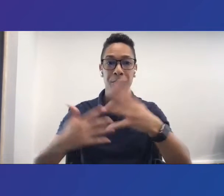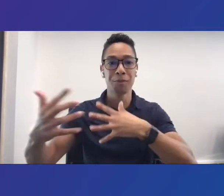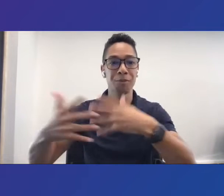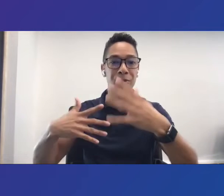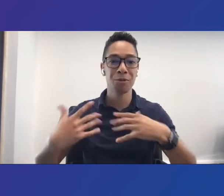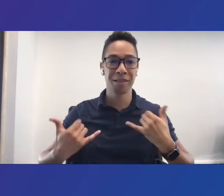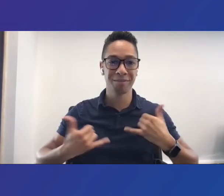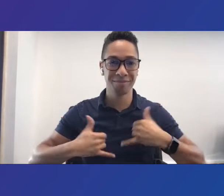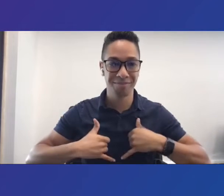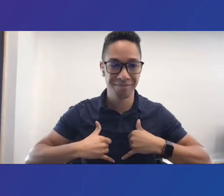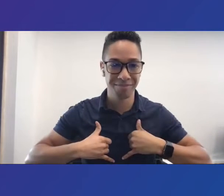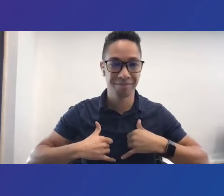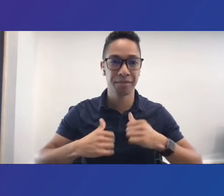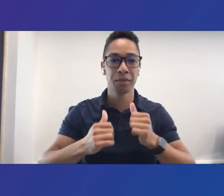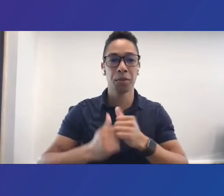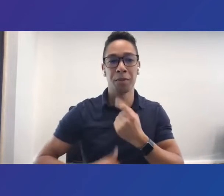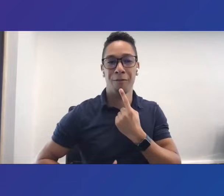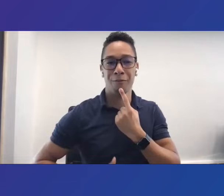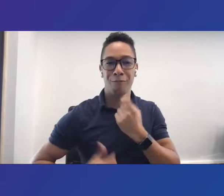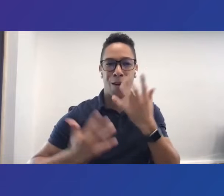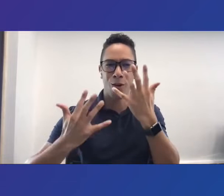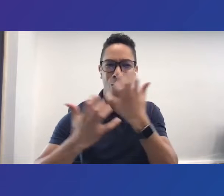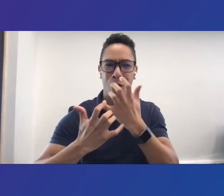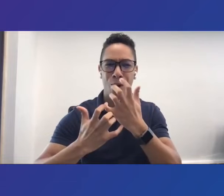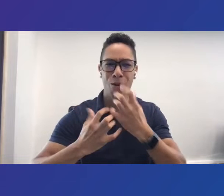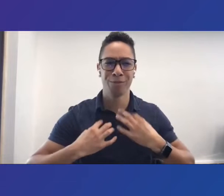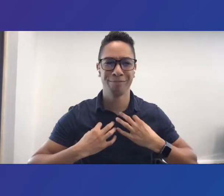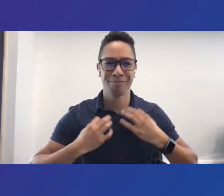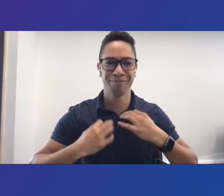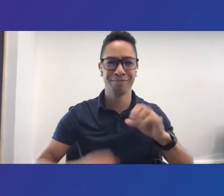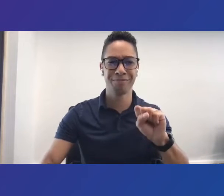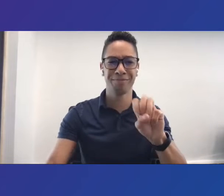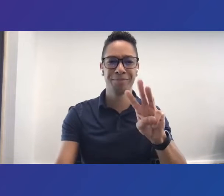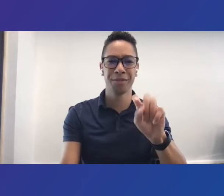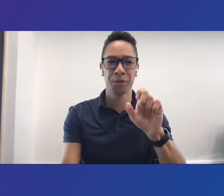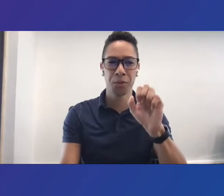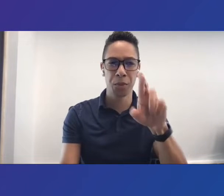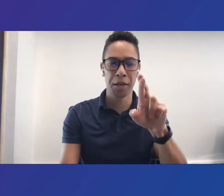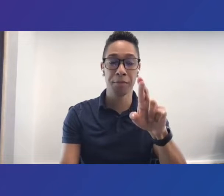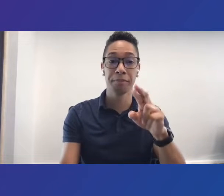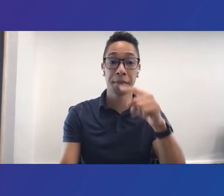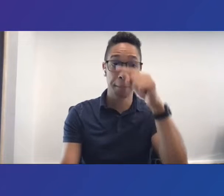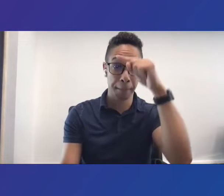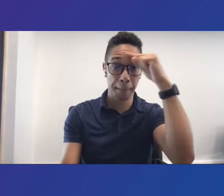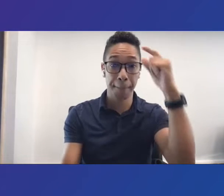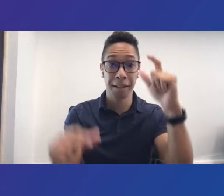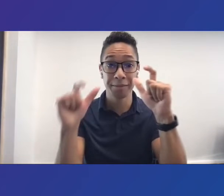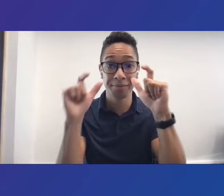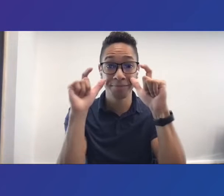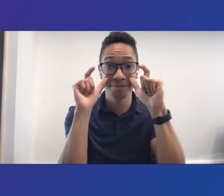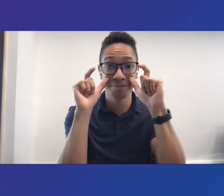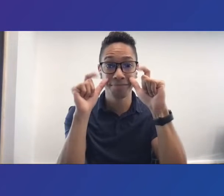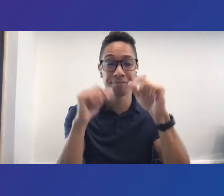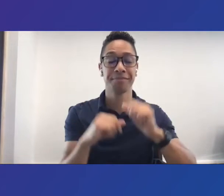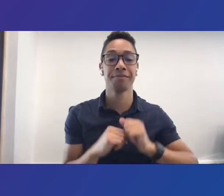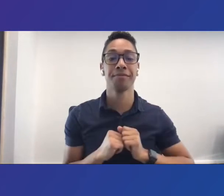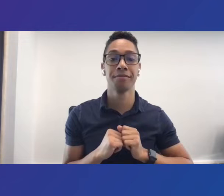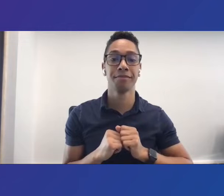blazer with a maroon color sweater, black framed glasses,